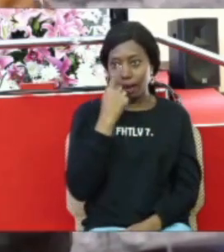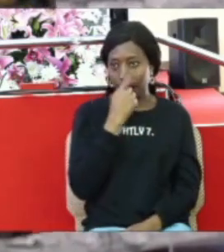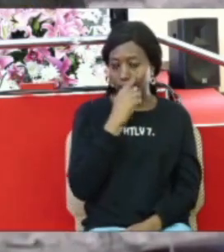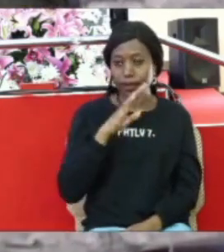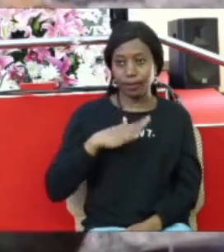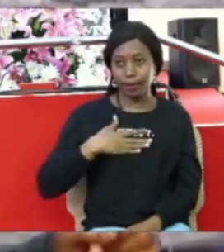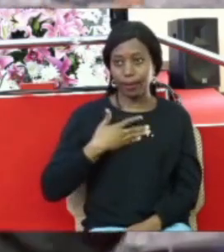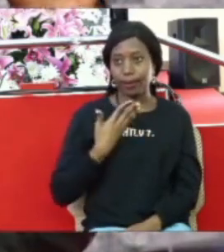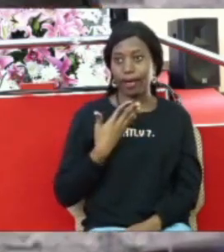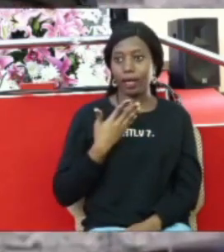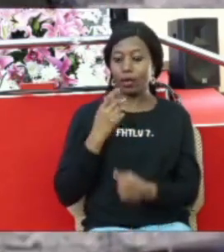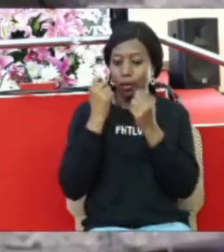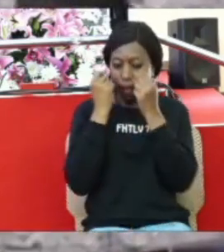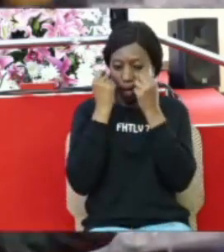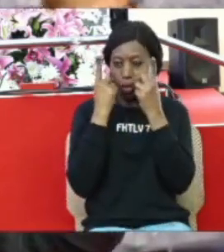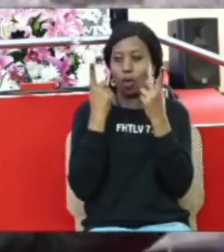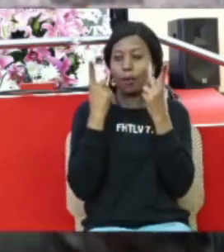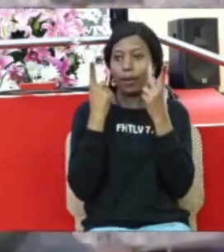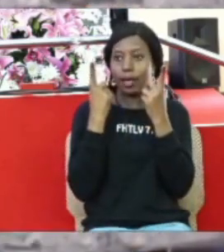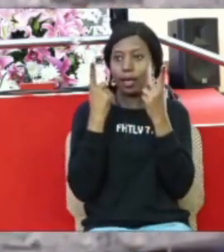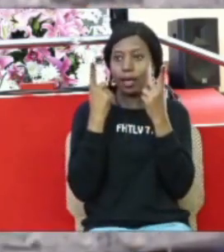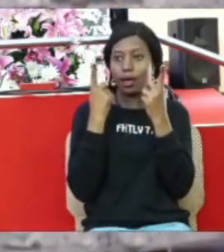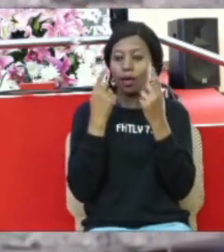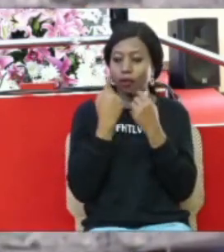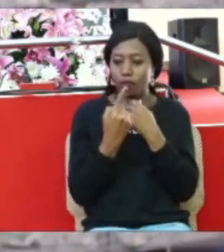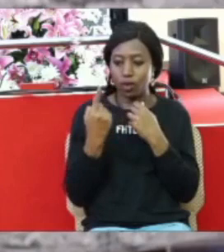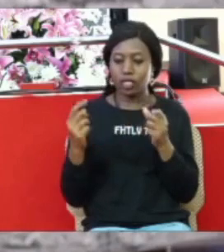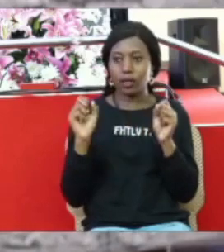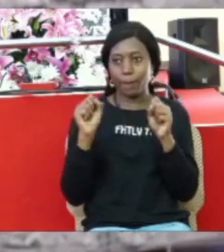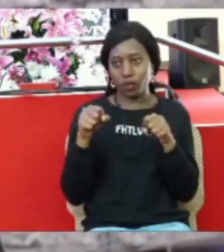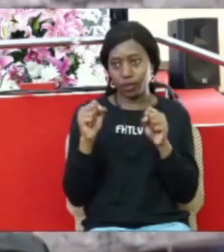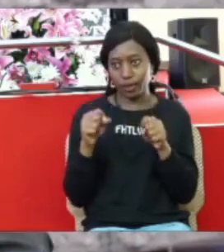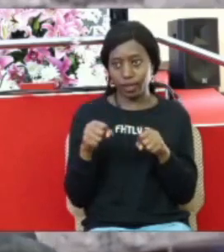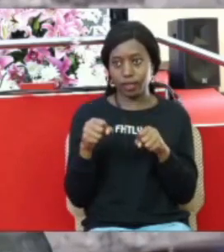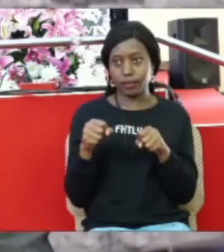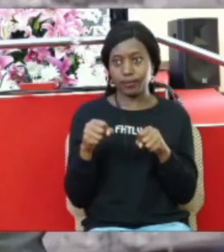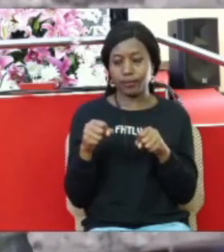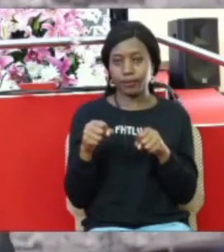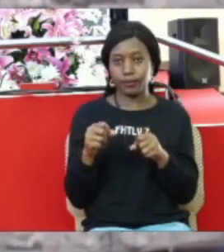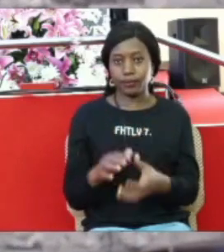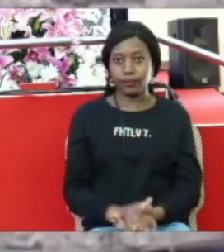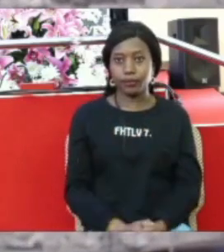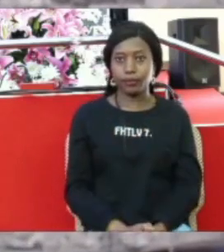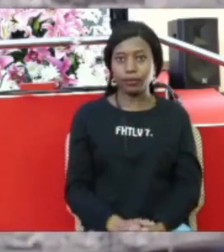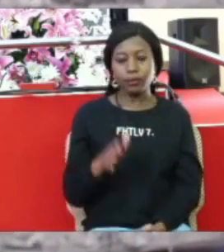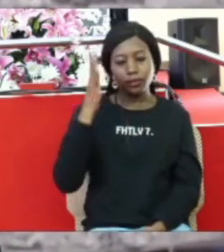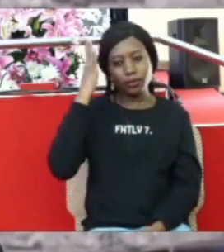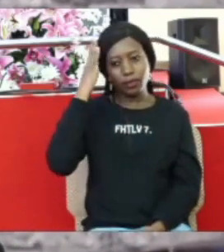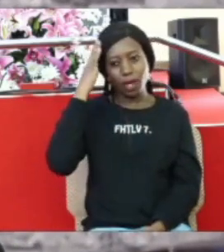for unlimited possibilities. You know,